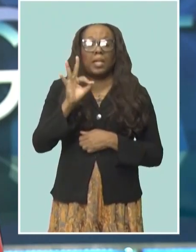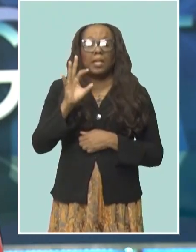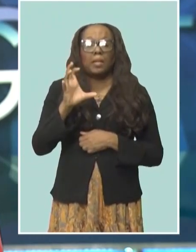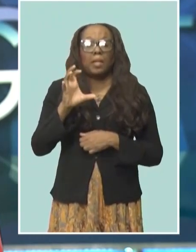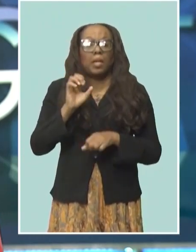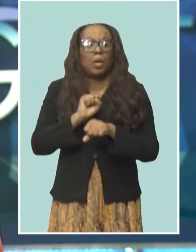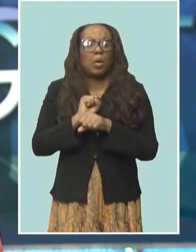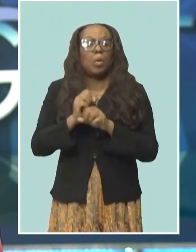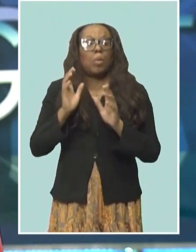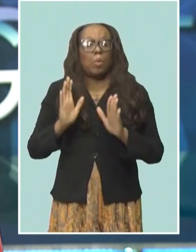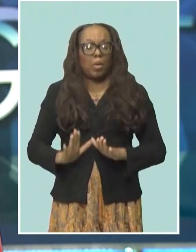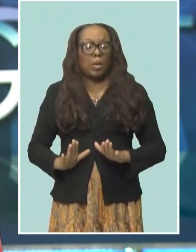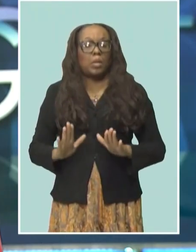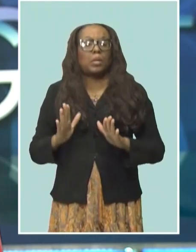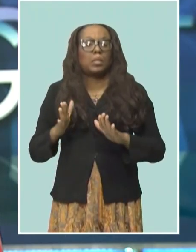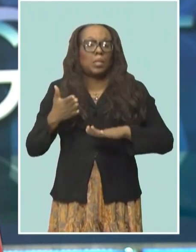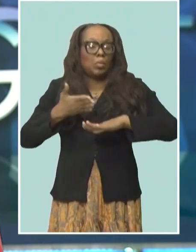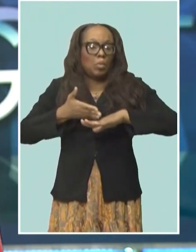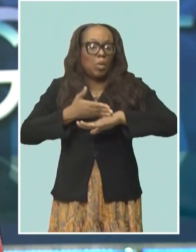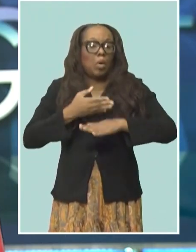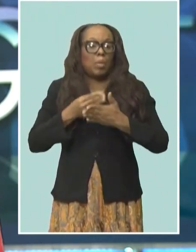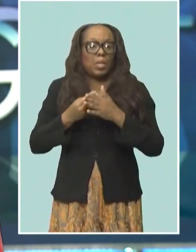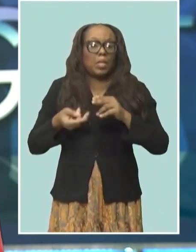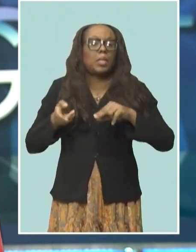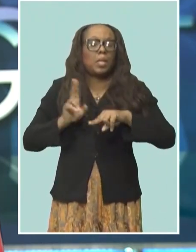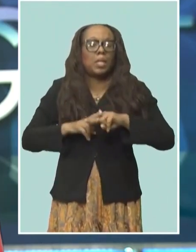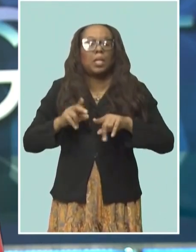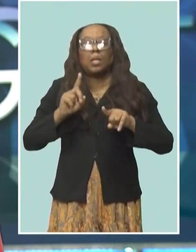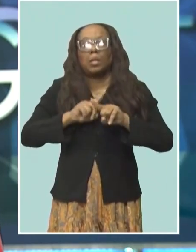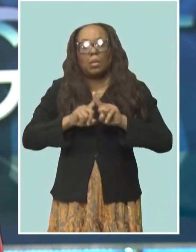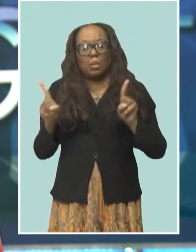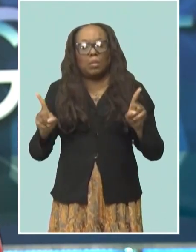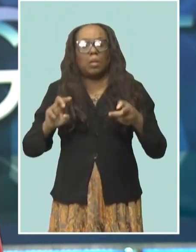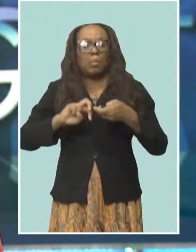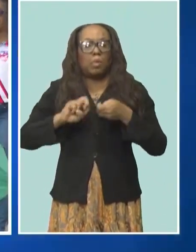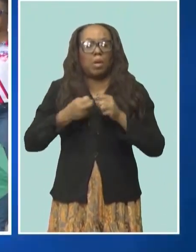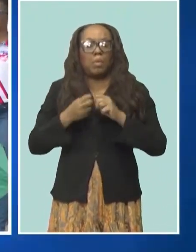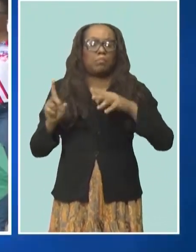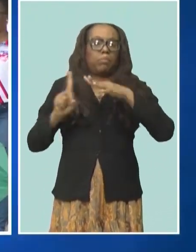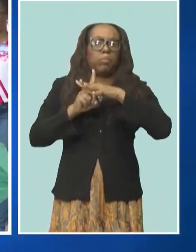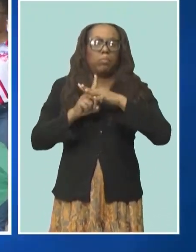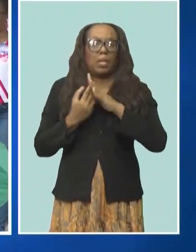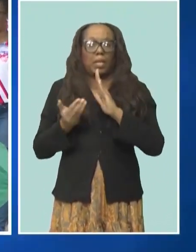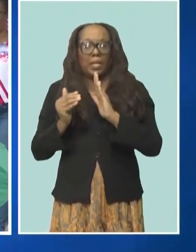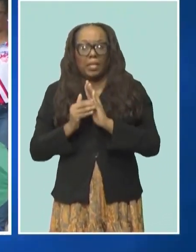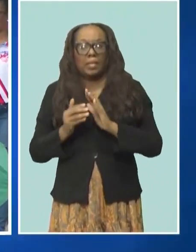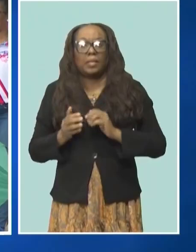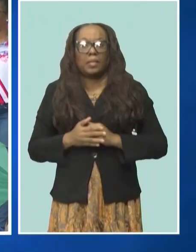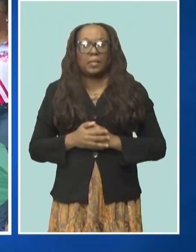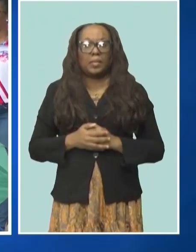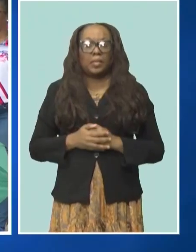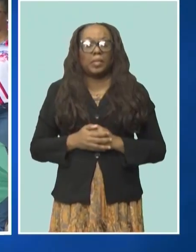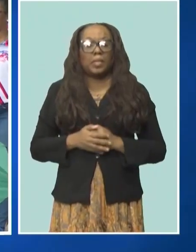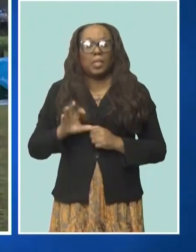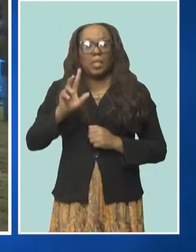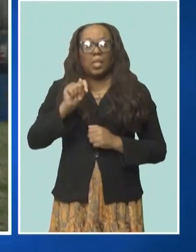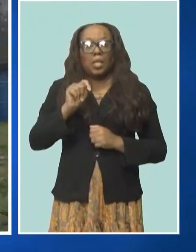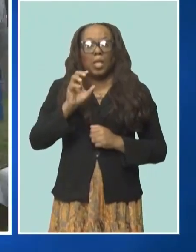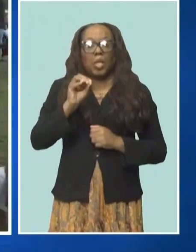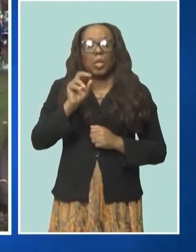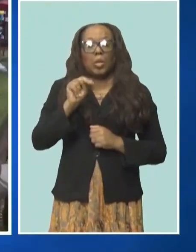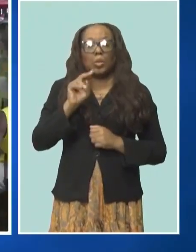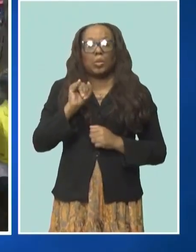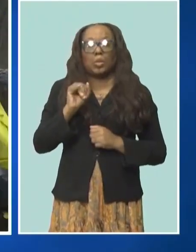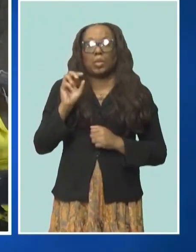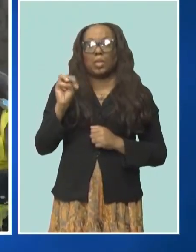was expected to significantly improve wages, working conditions and job security. General Secretary Tony Moore raised